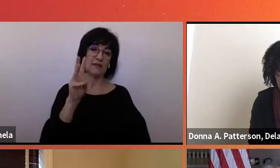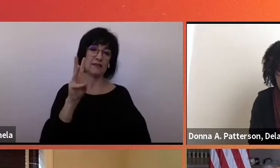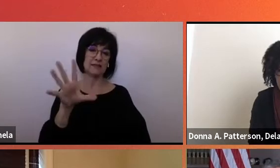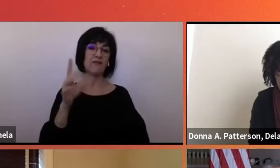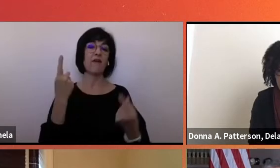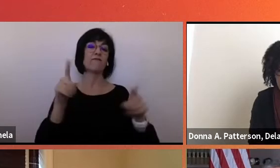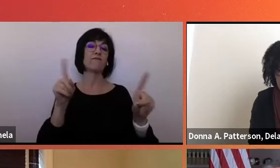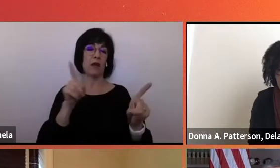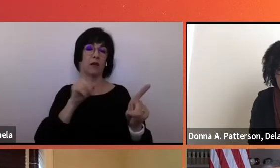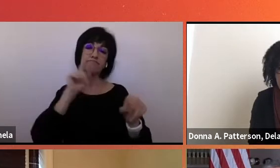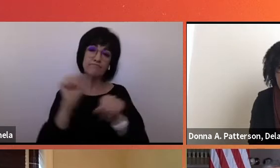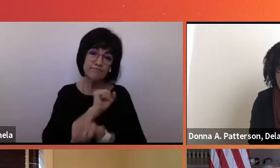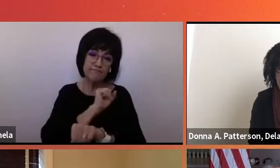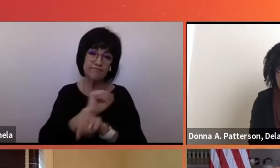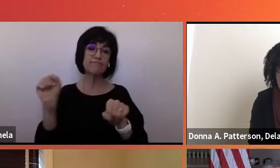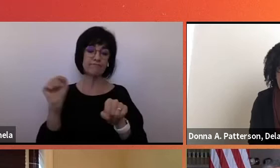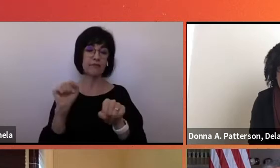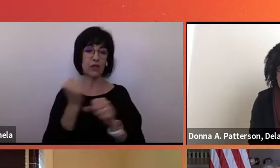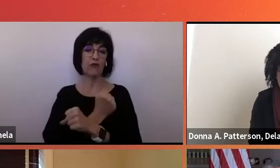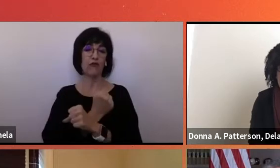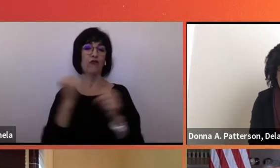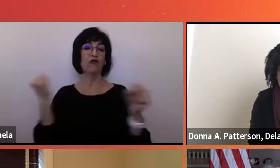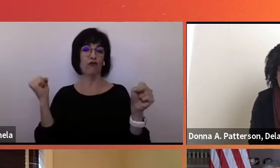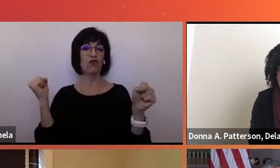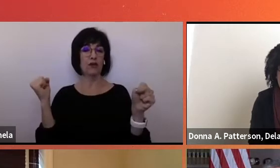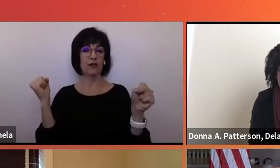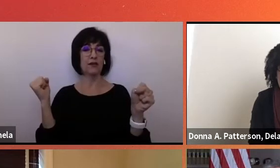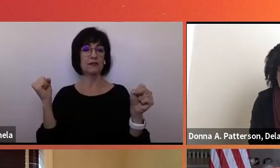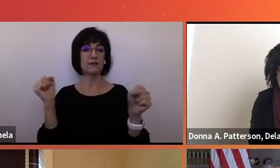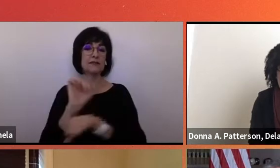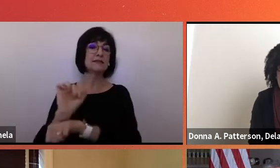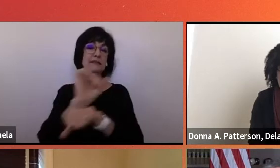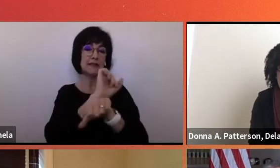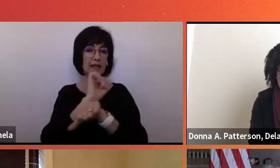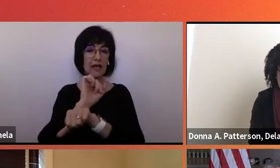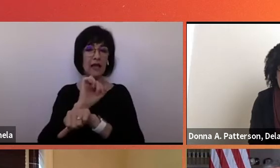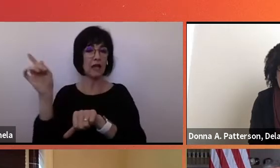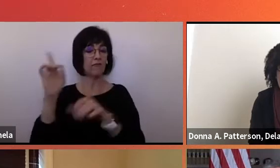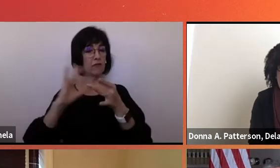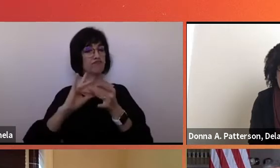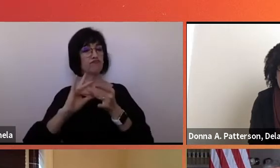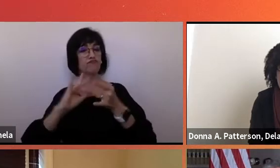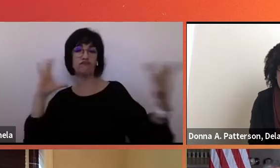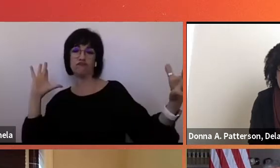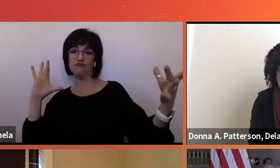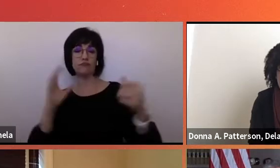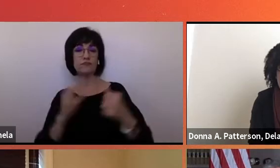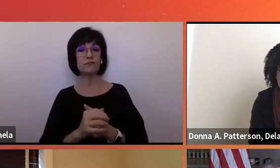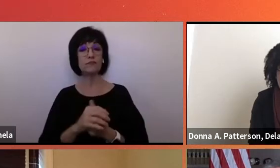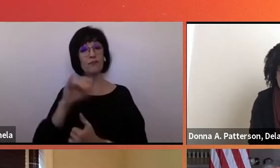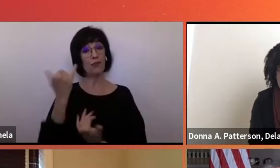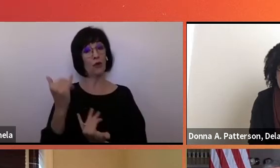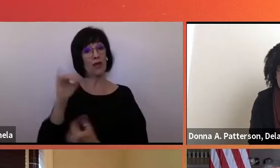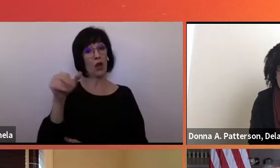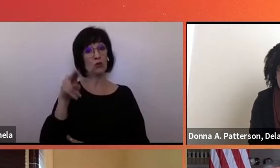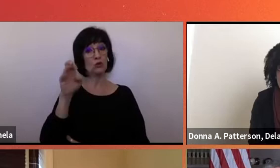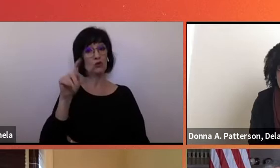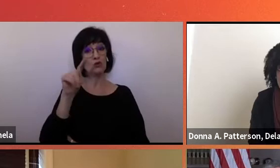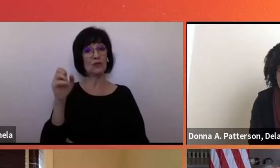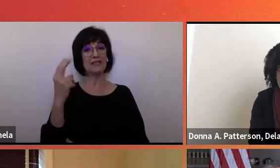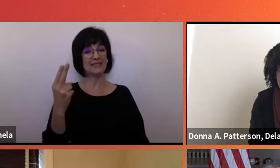significance of Juneteenth. Juneteenth, again, has taken on its